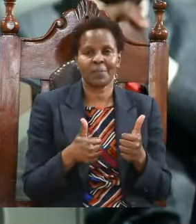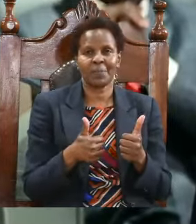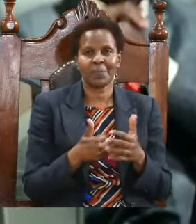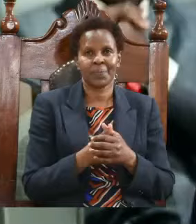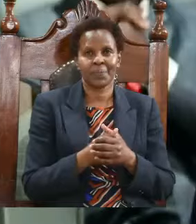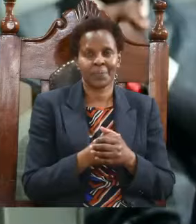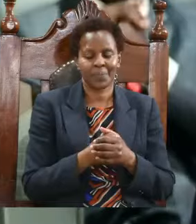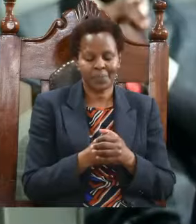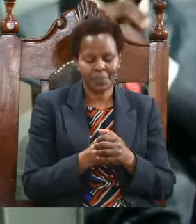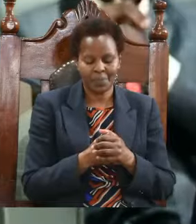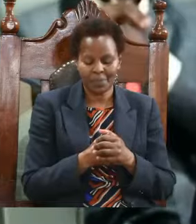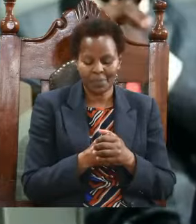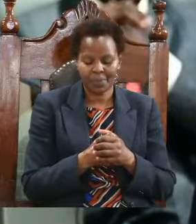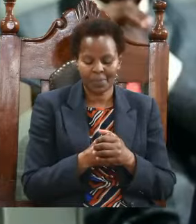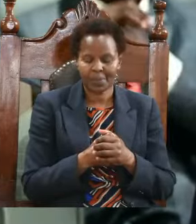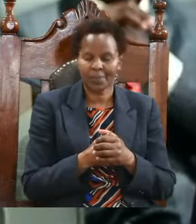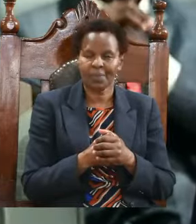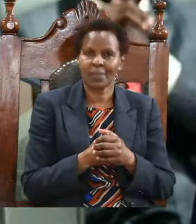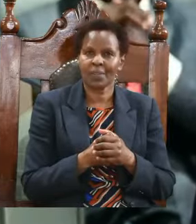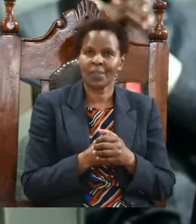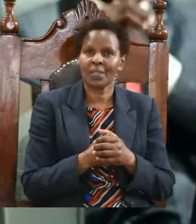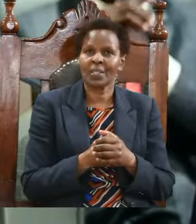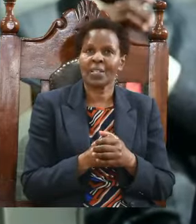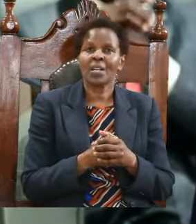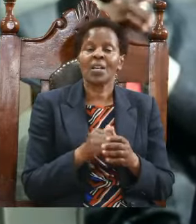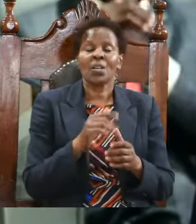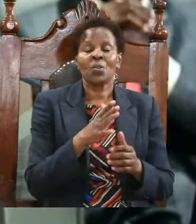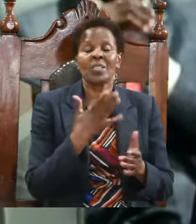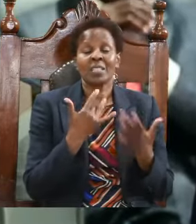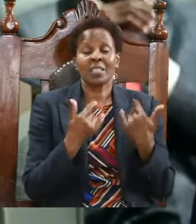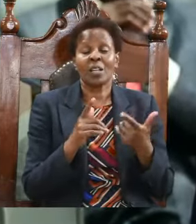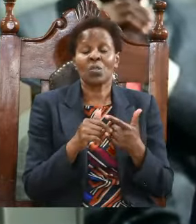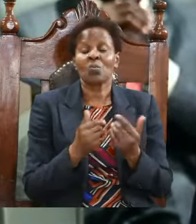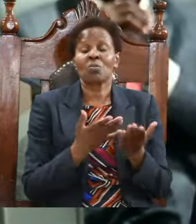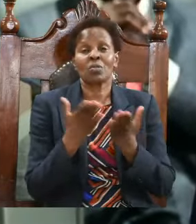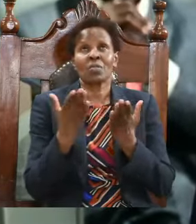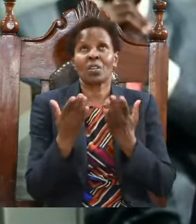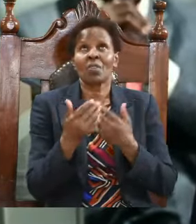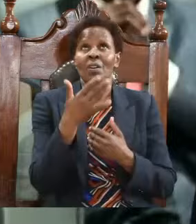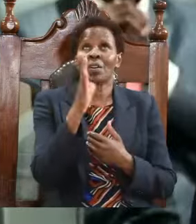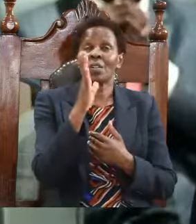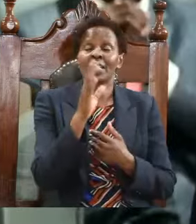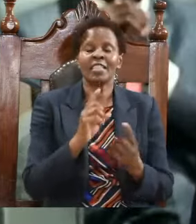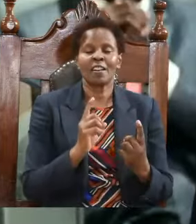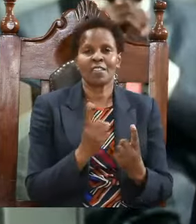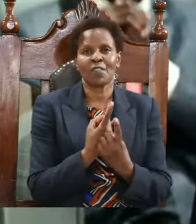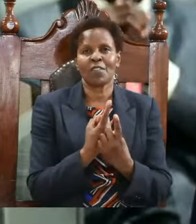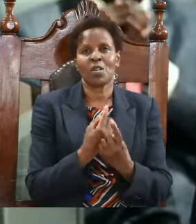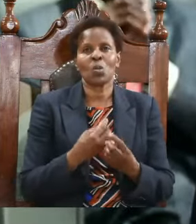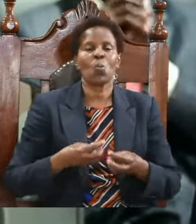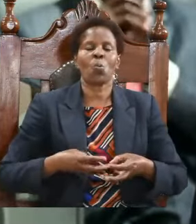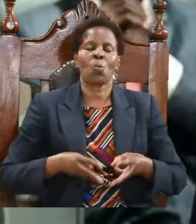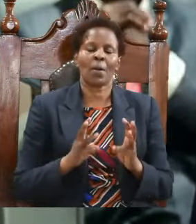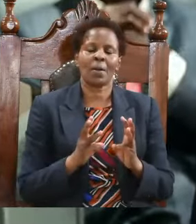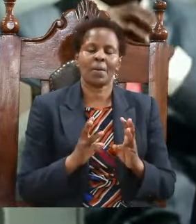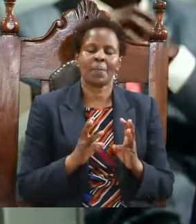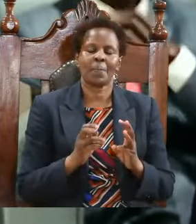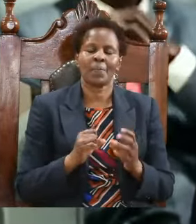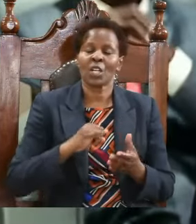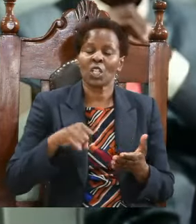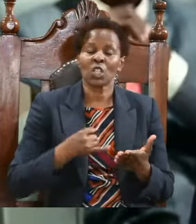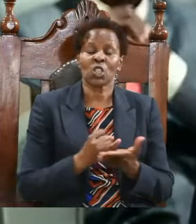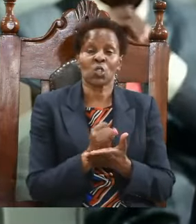text. But we want to serve God in a very different way. Joshua